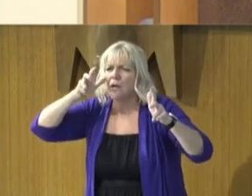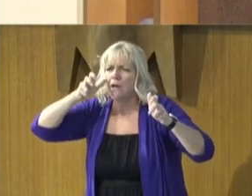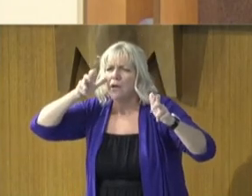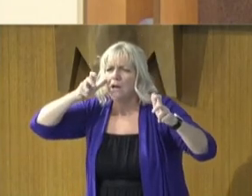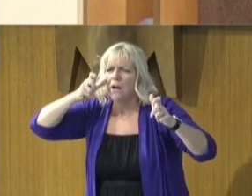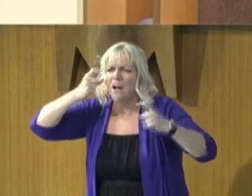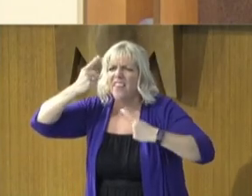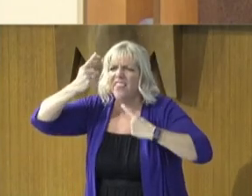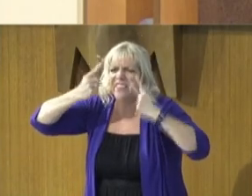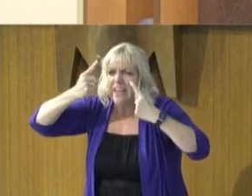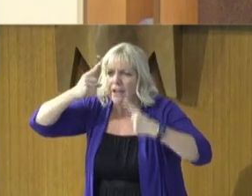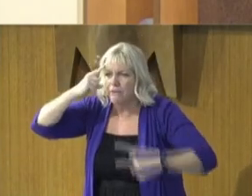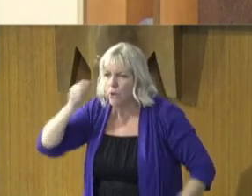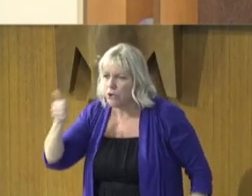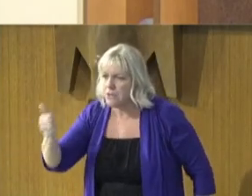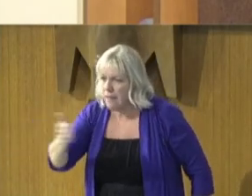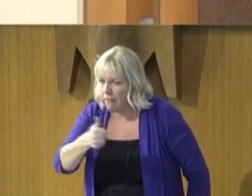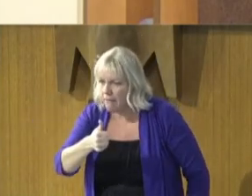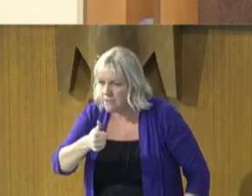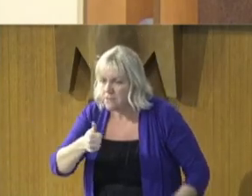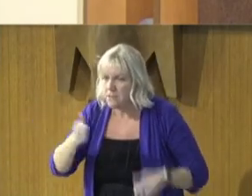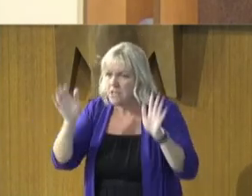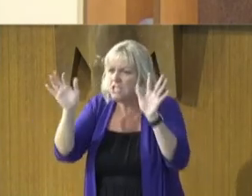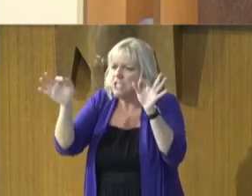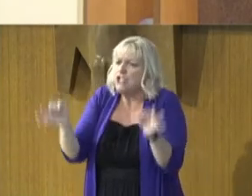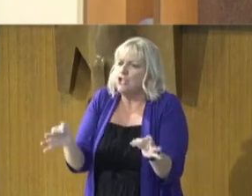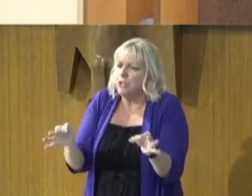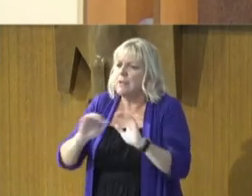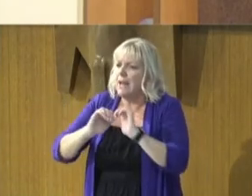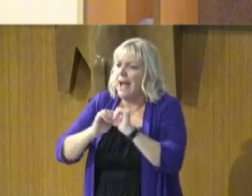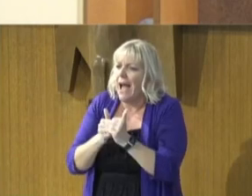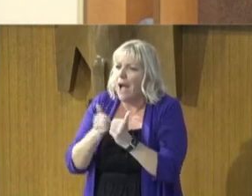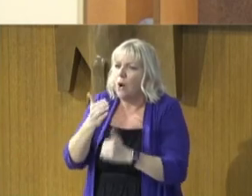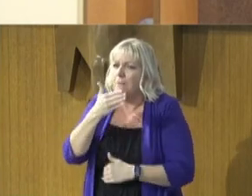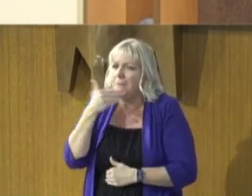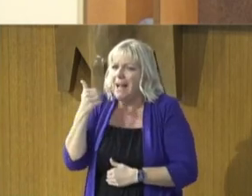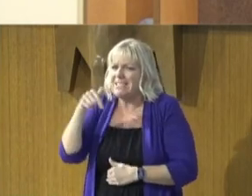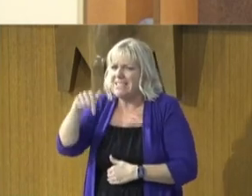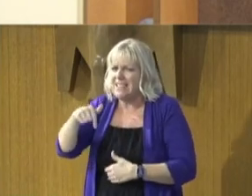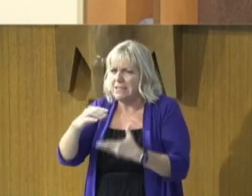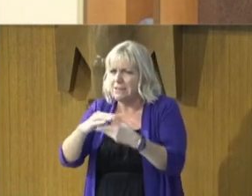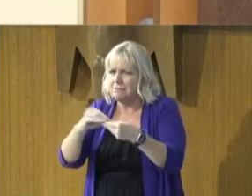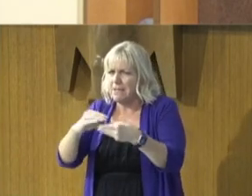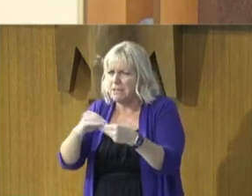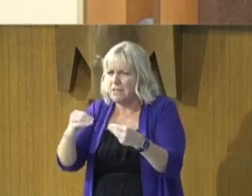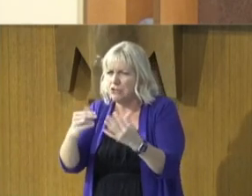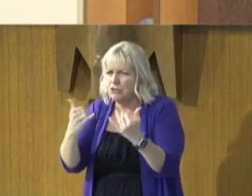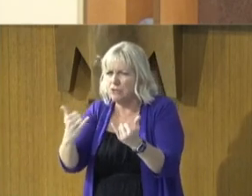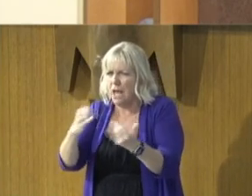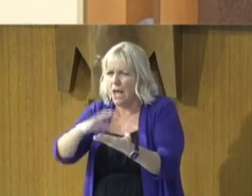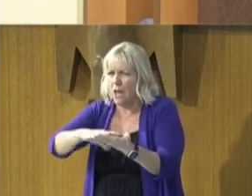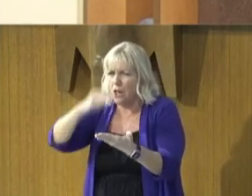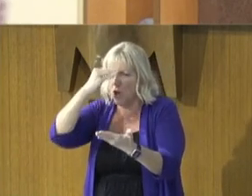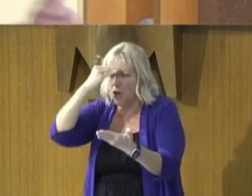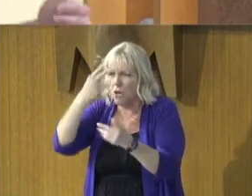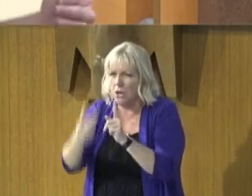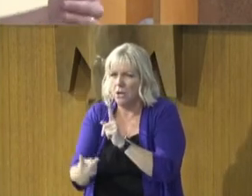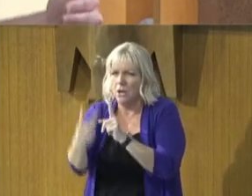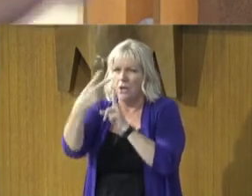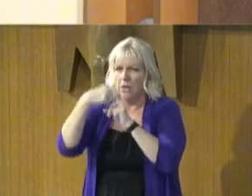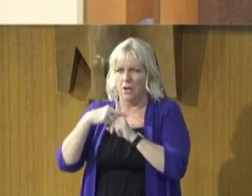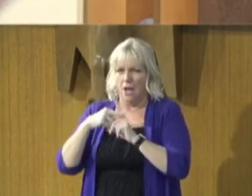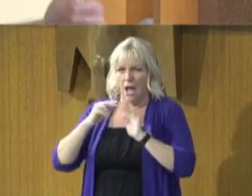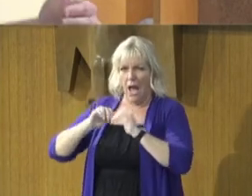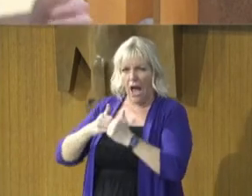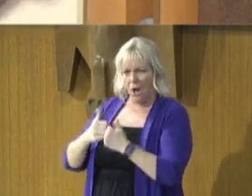for ourselves, and to determine how best we can take the message we hear on Sunday and use it to live it out in the real